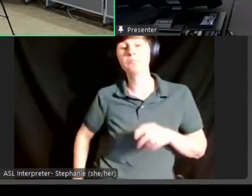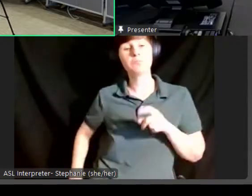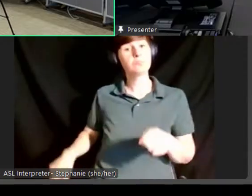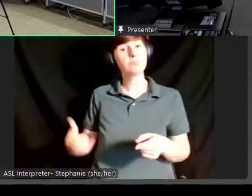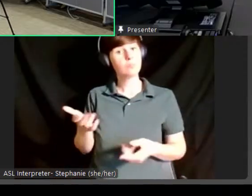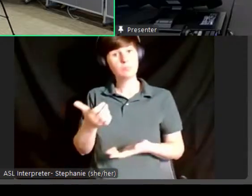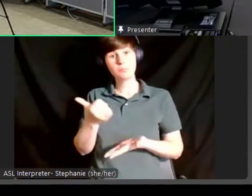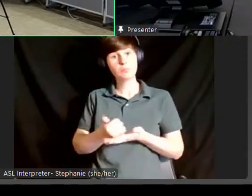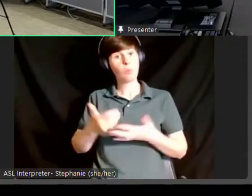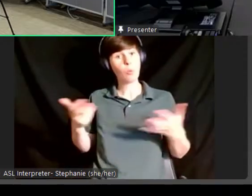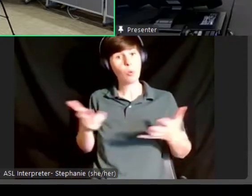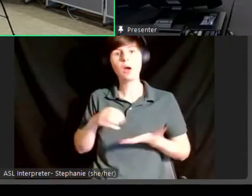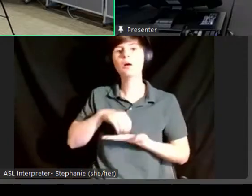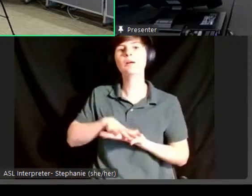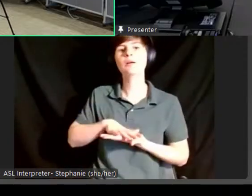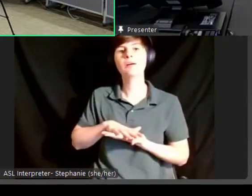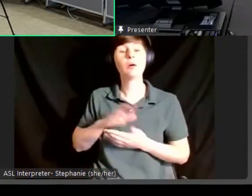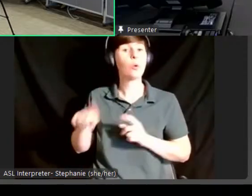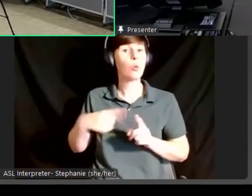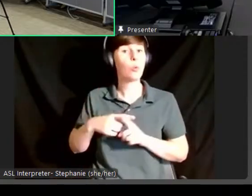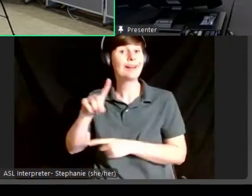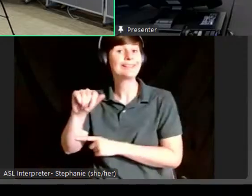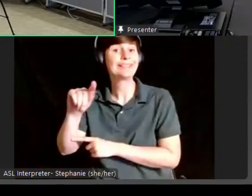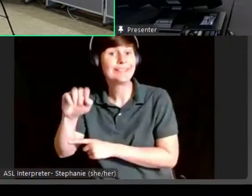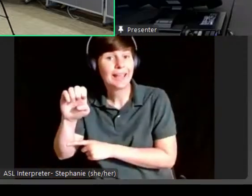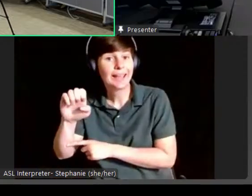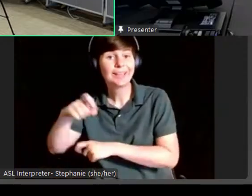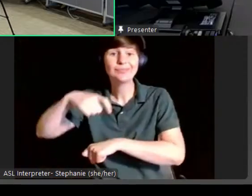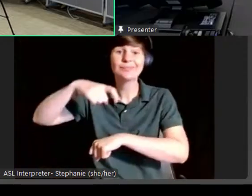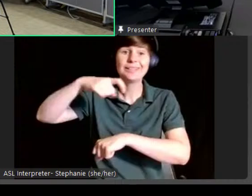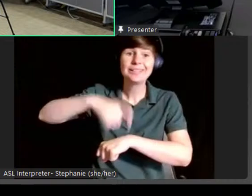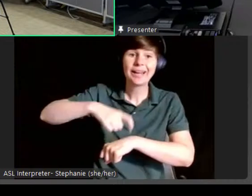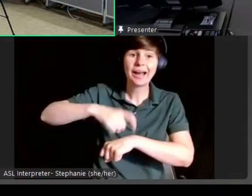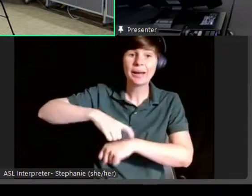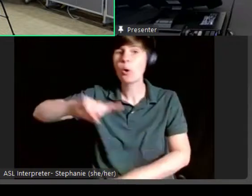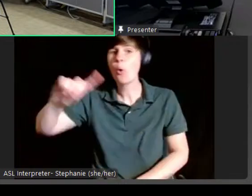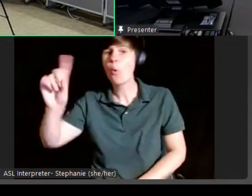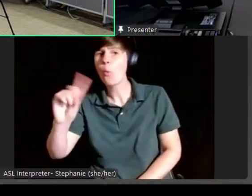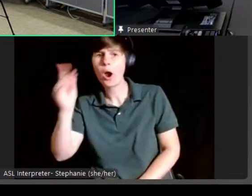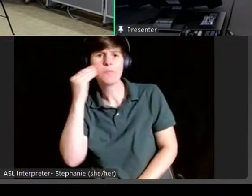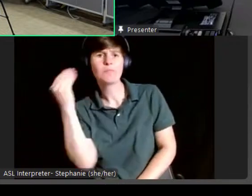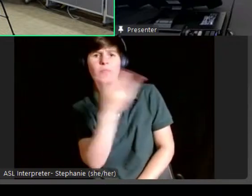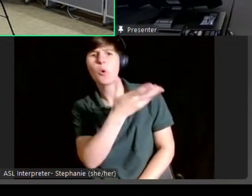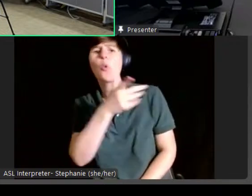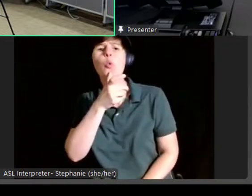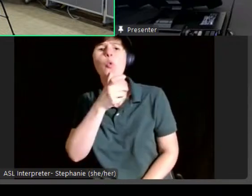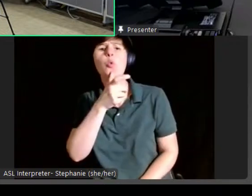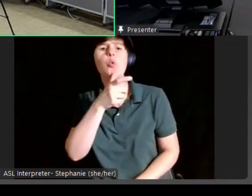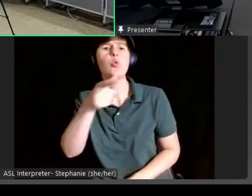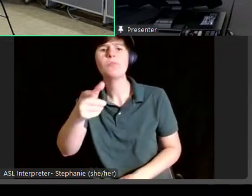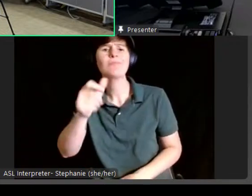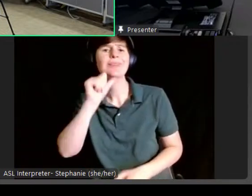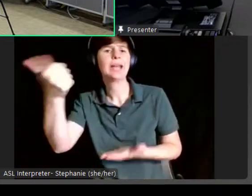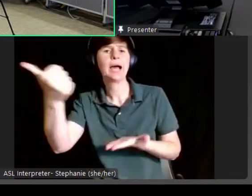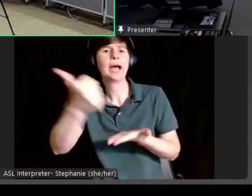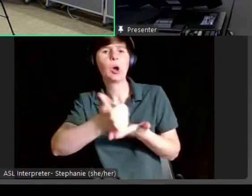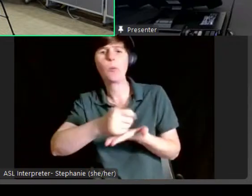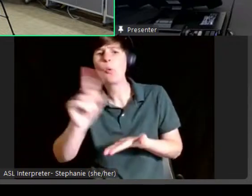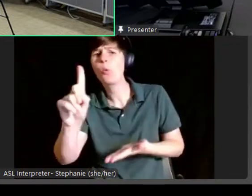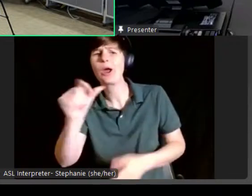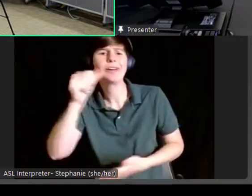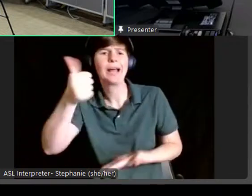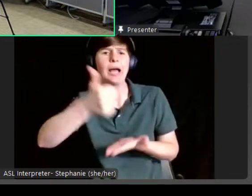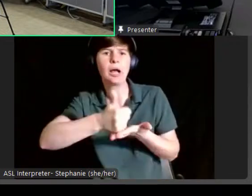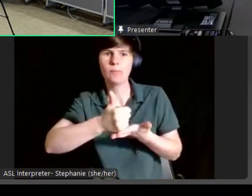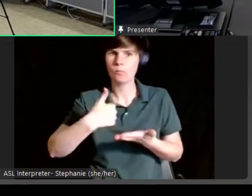location, so that we could either do retraining or a refresher to make sure that this is occurring, because it is a policy and it